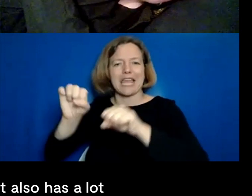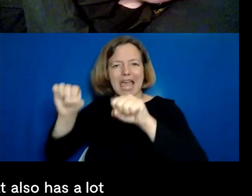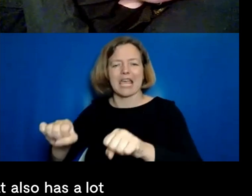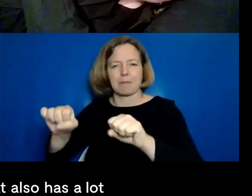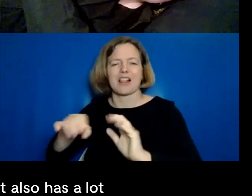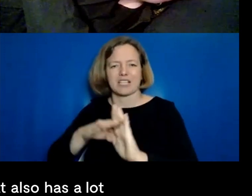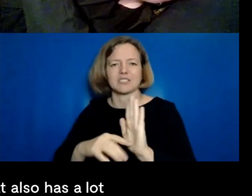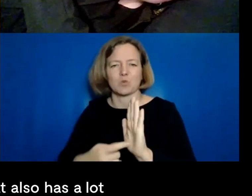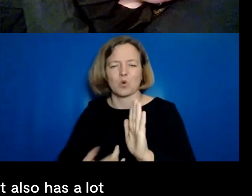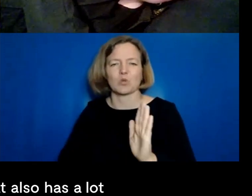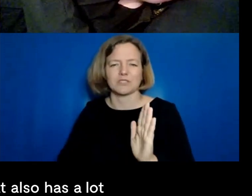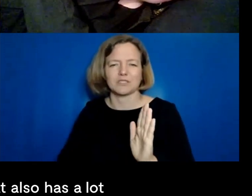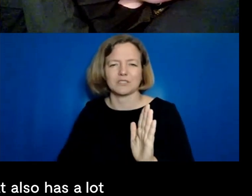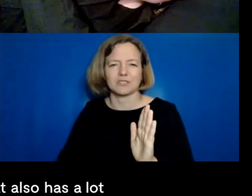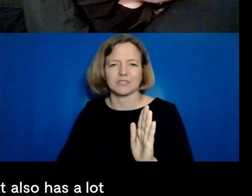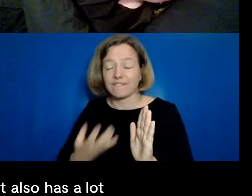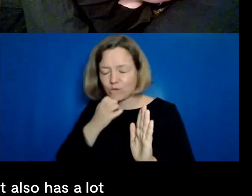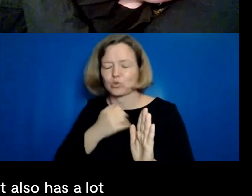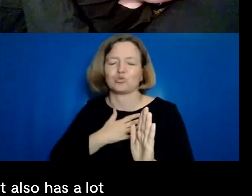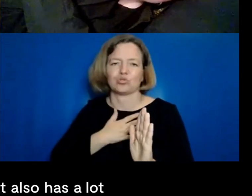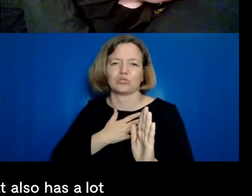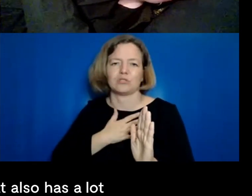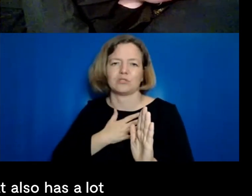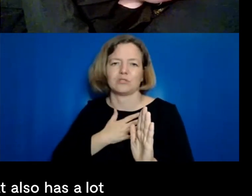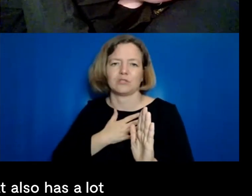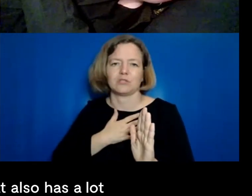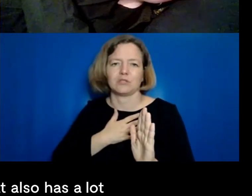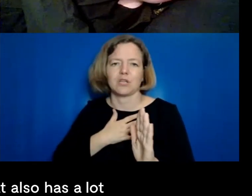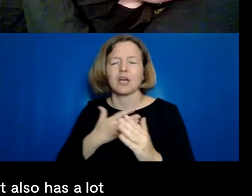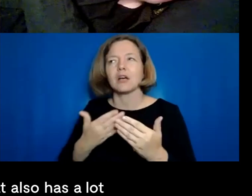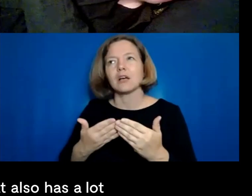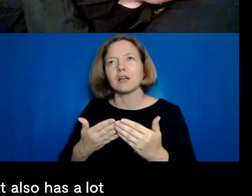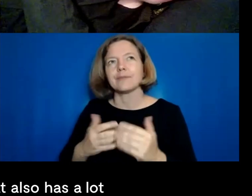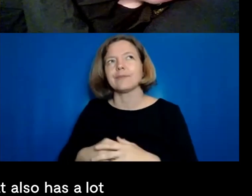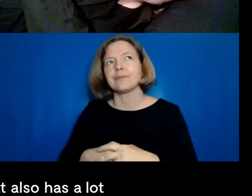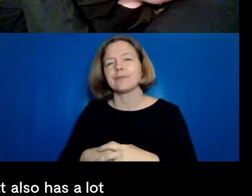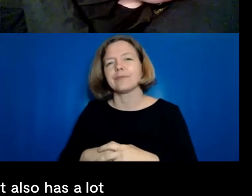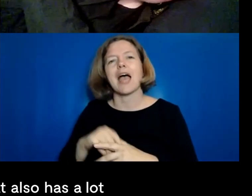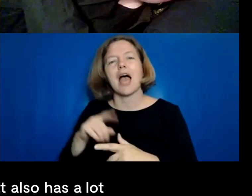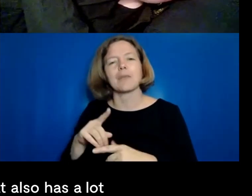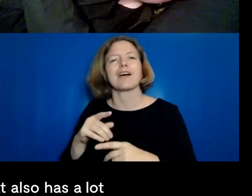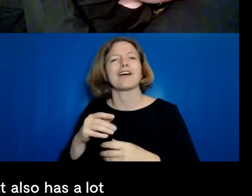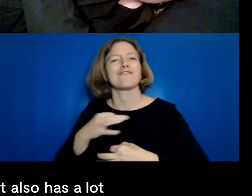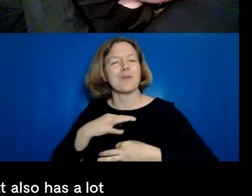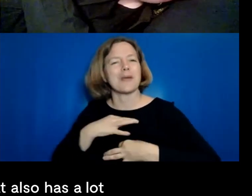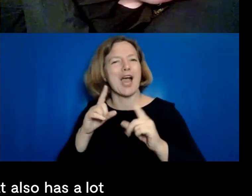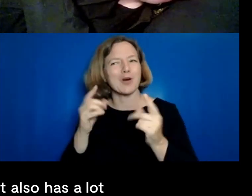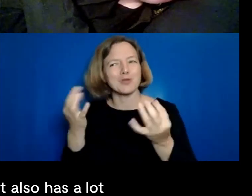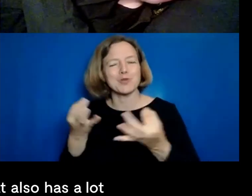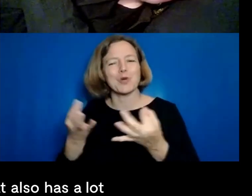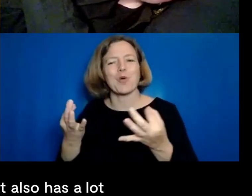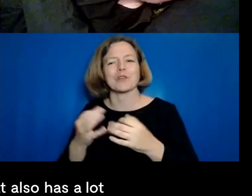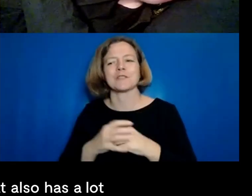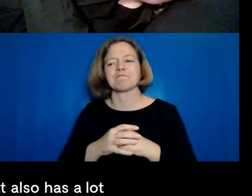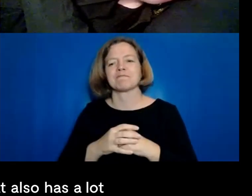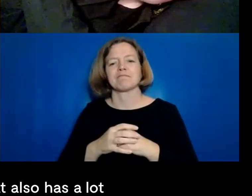But for me, that also has a lot to do with accountability for the